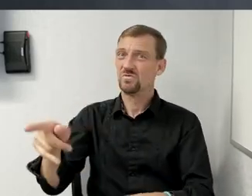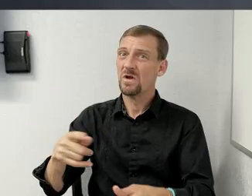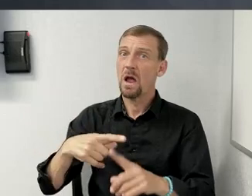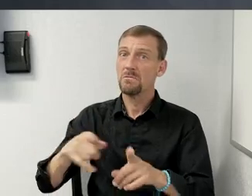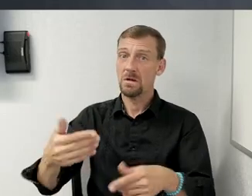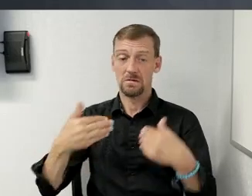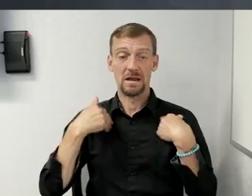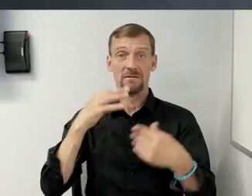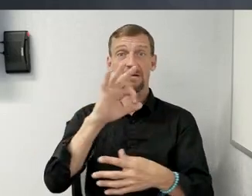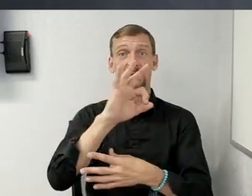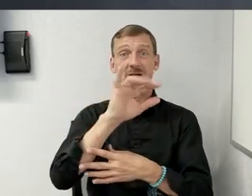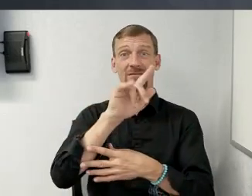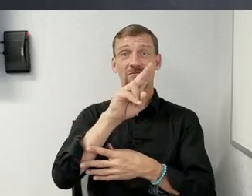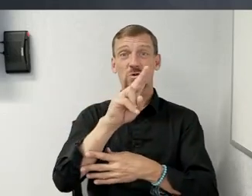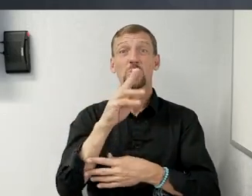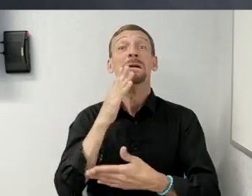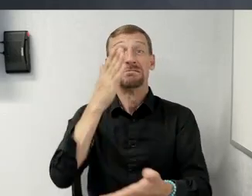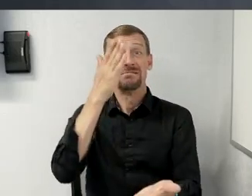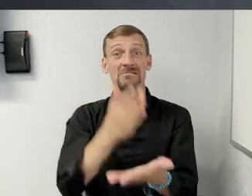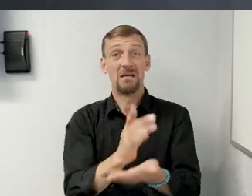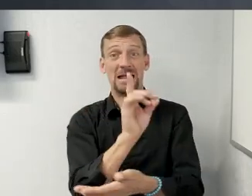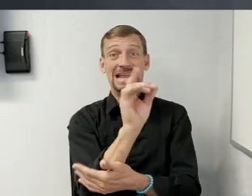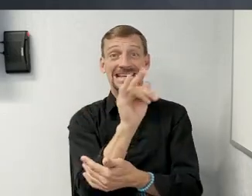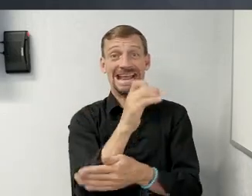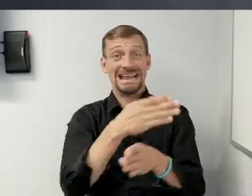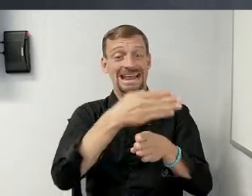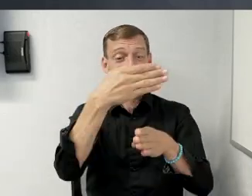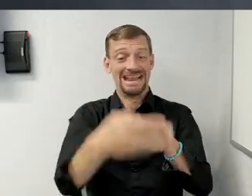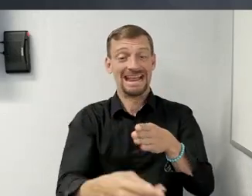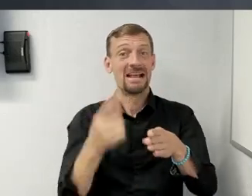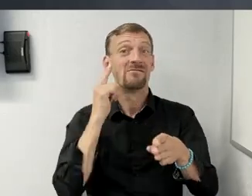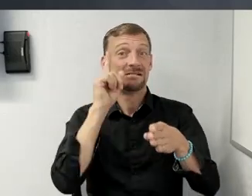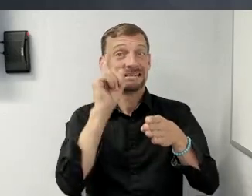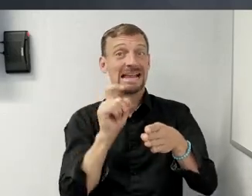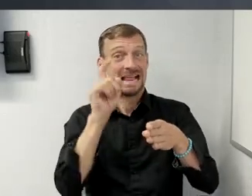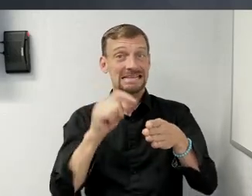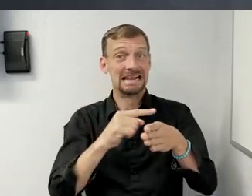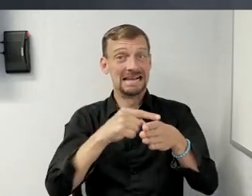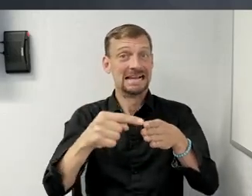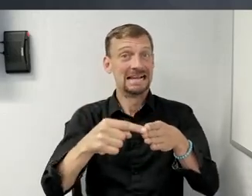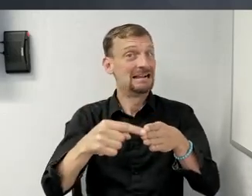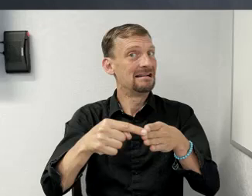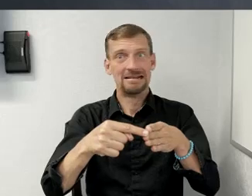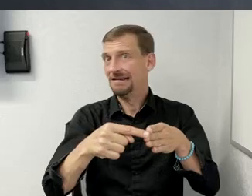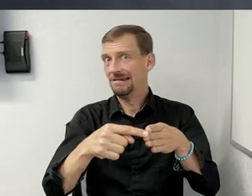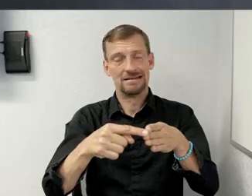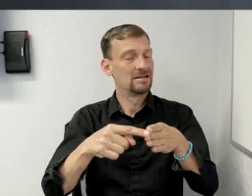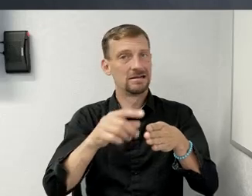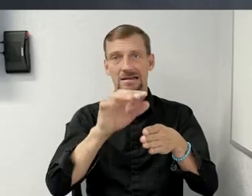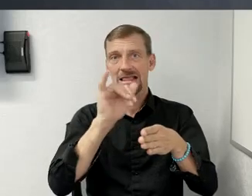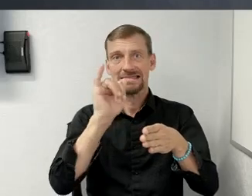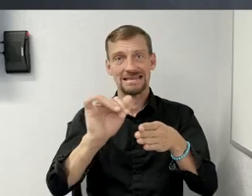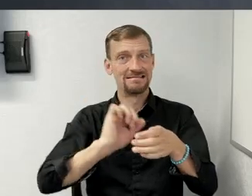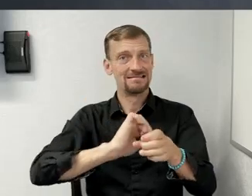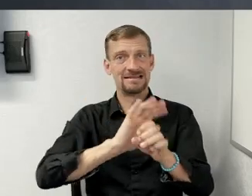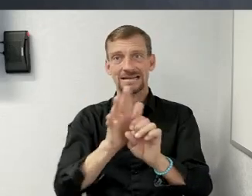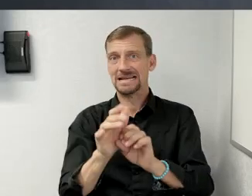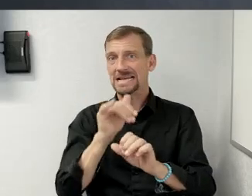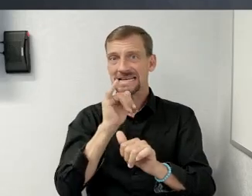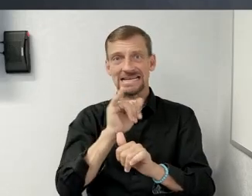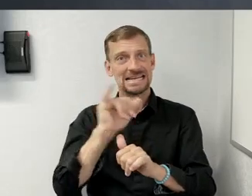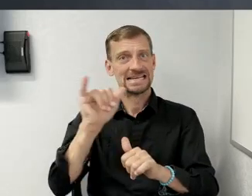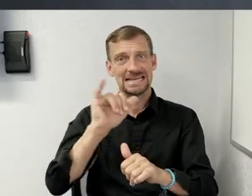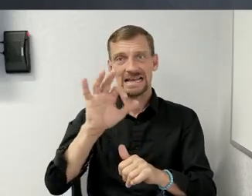have a date where we do stop testing. But this virus doesn't seem to be behaving that way. So we're